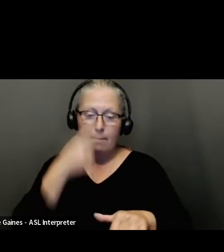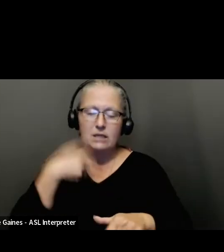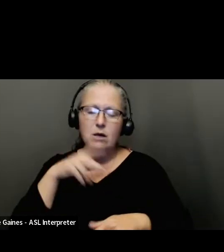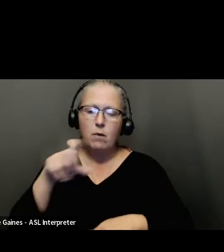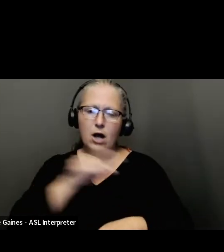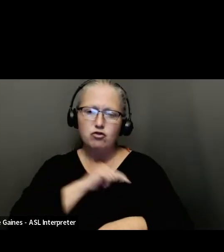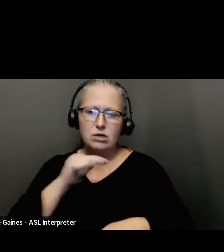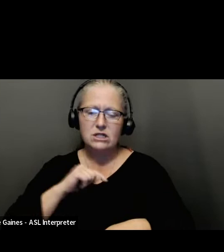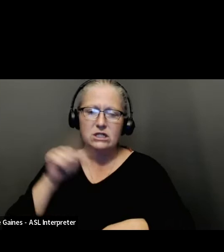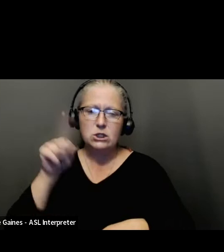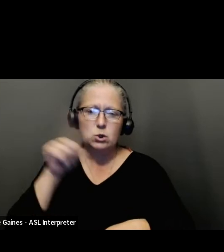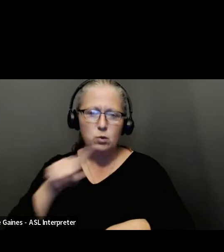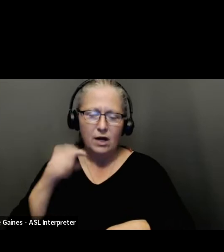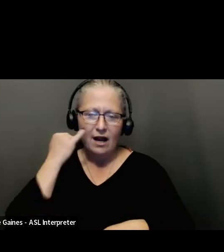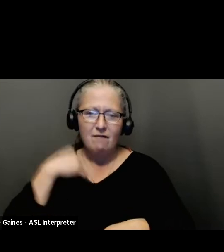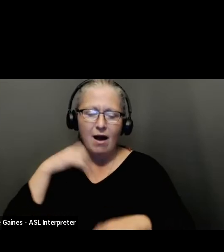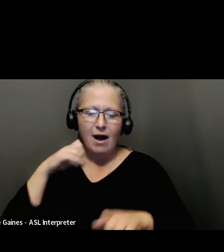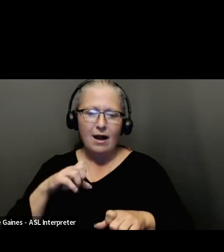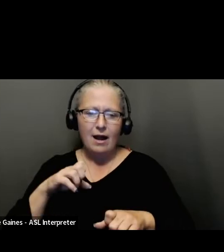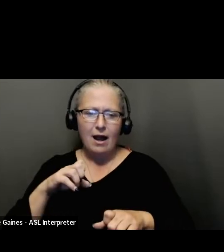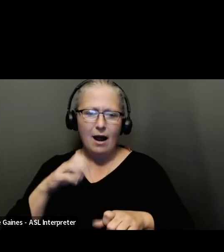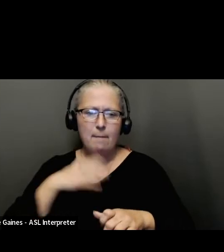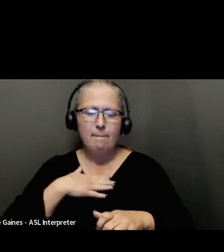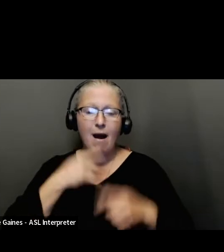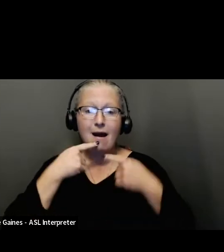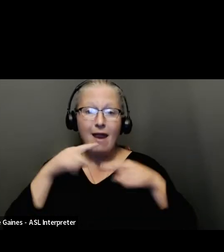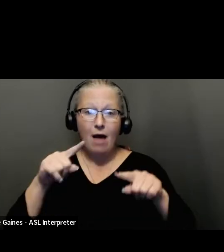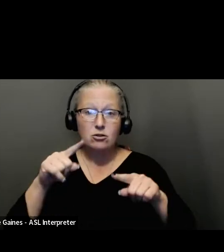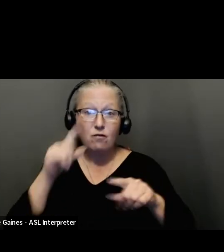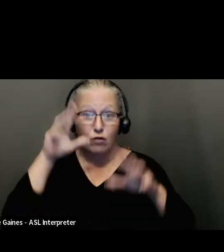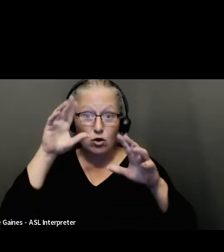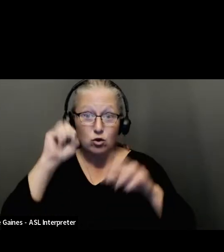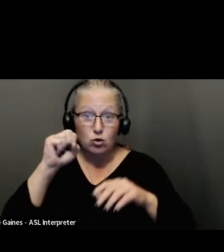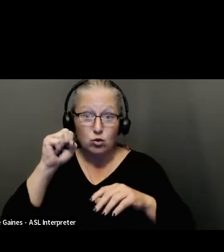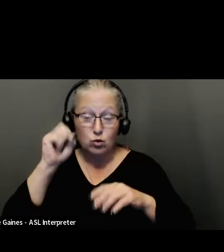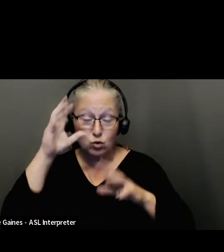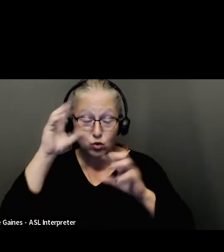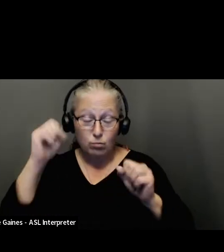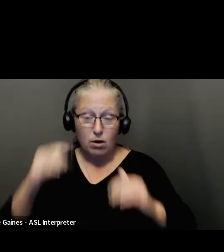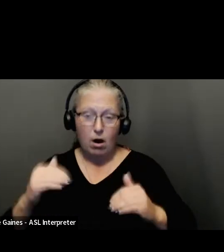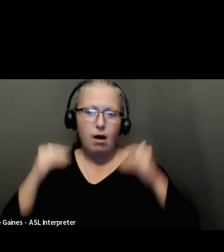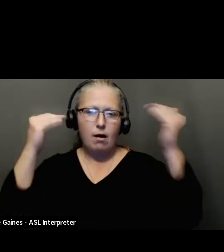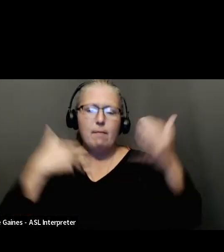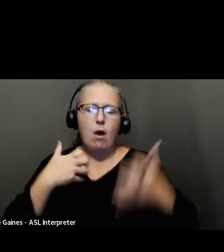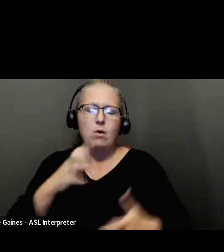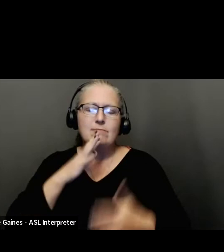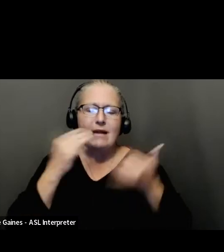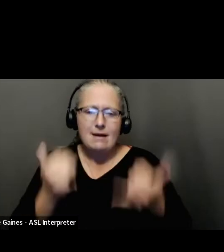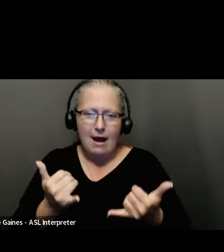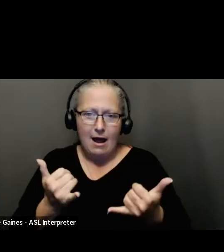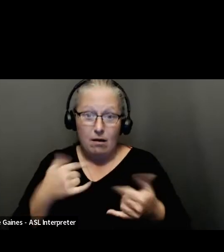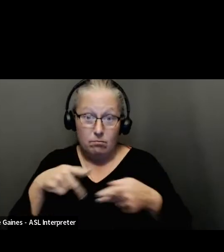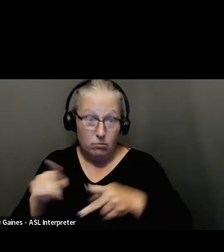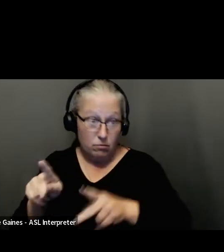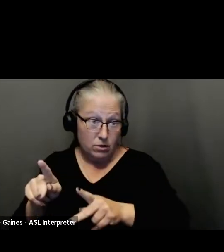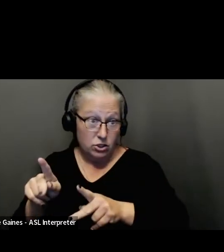Trustee Zuniga's if I could move my superintendent announcements up on the agenda so I could speak now. Would that be